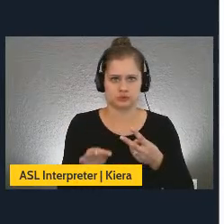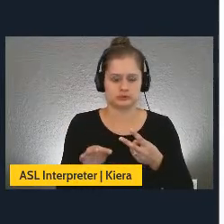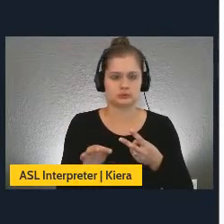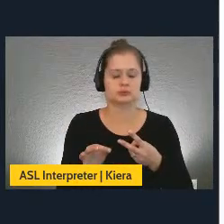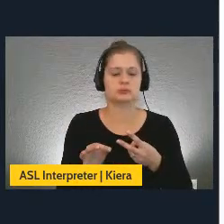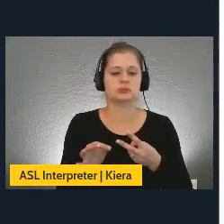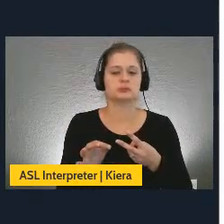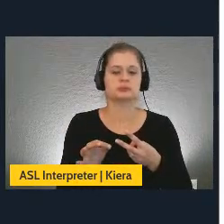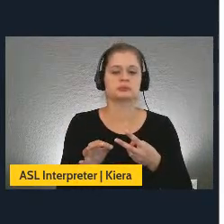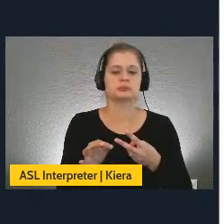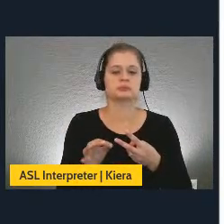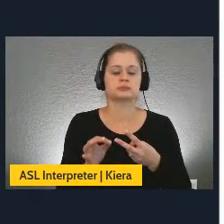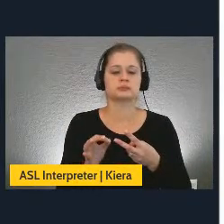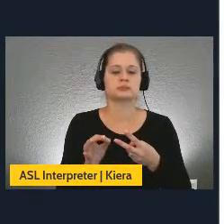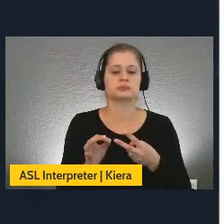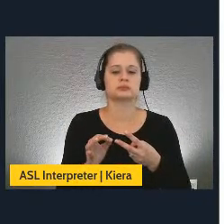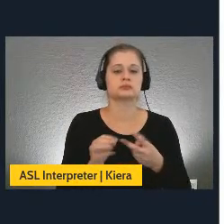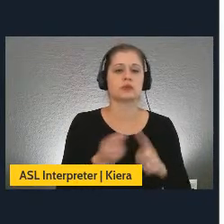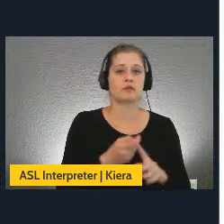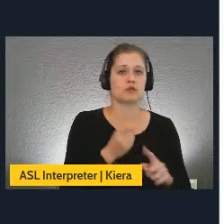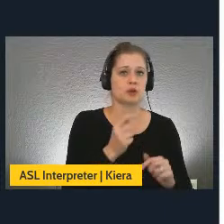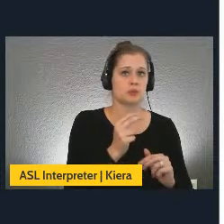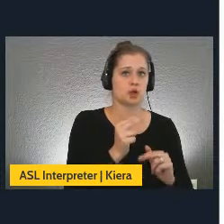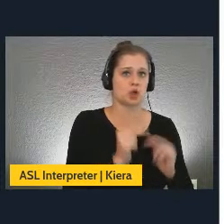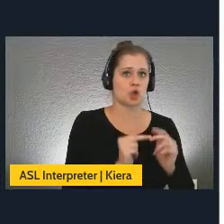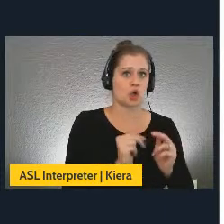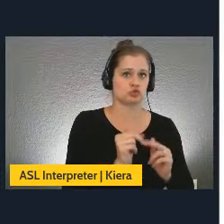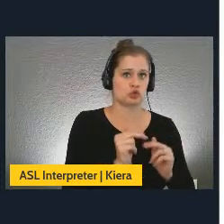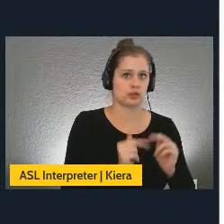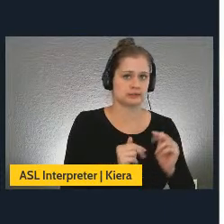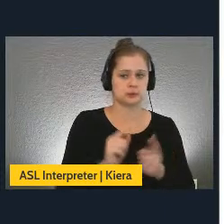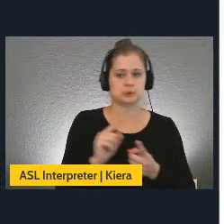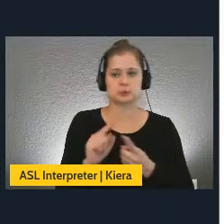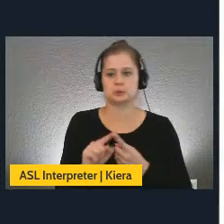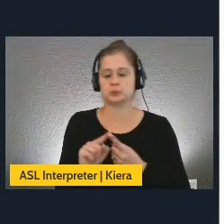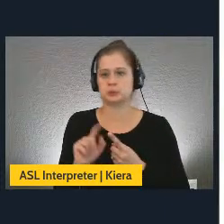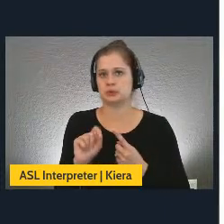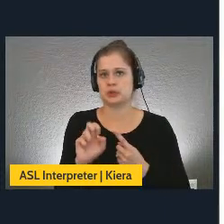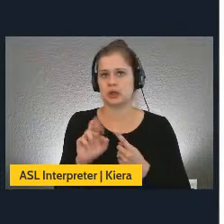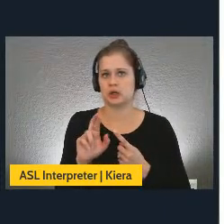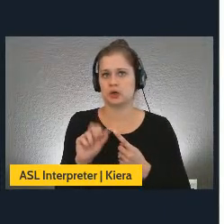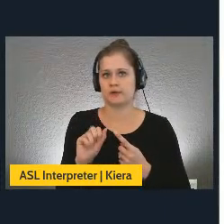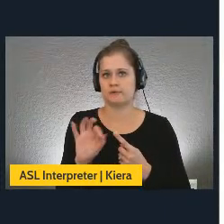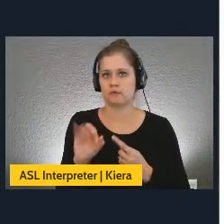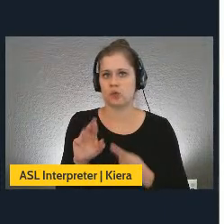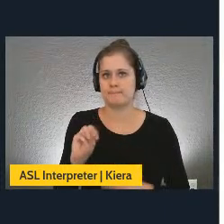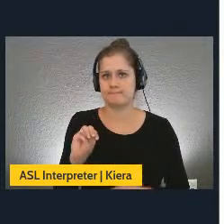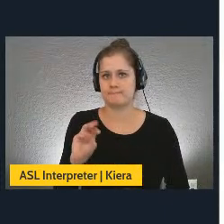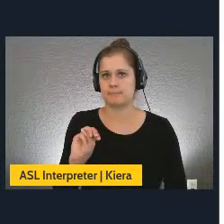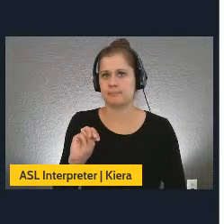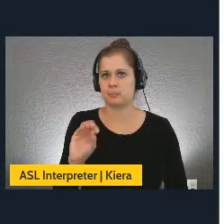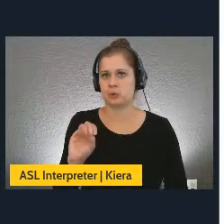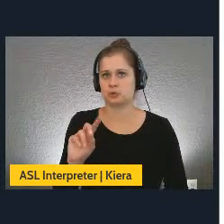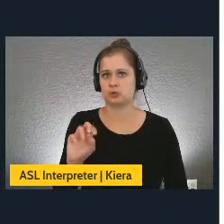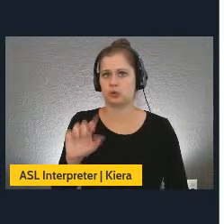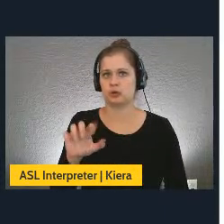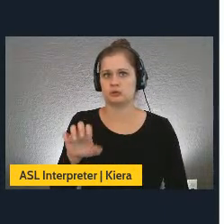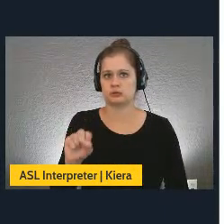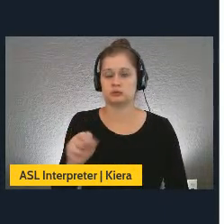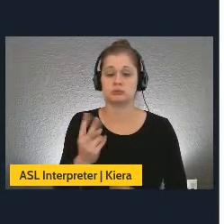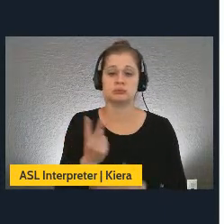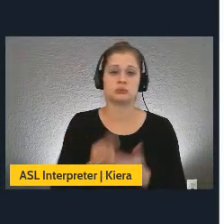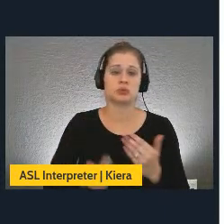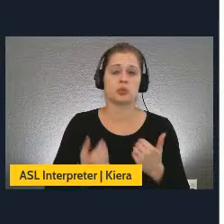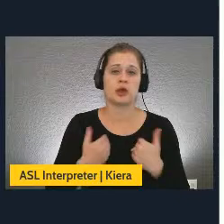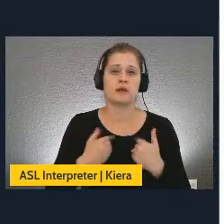to Terraform modules. And for both of these, we have projen